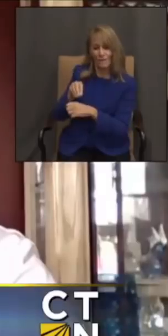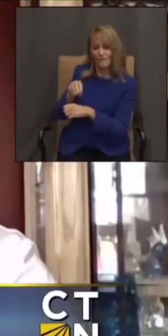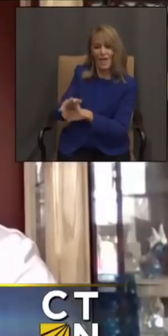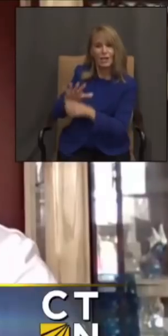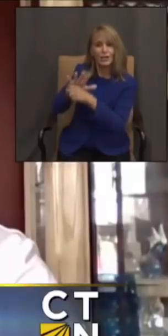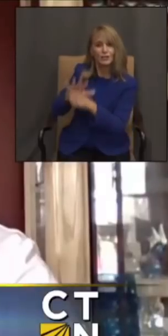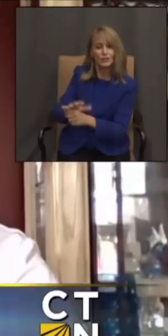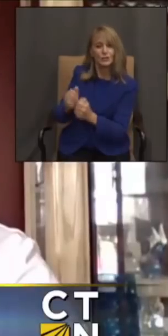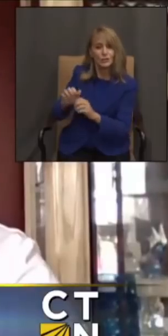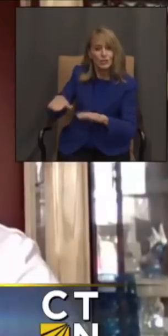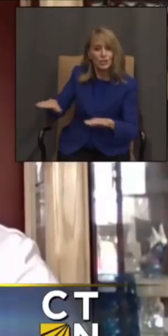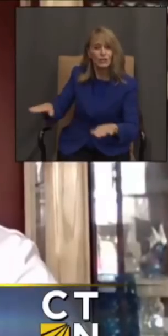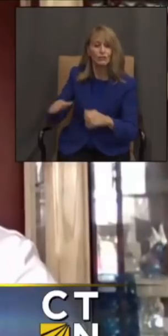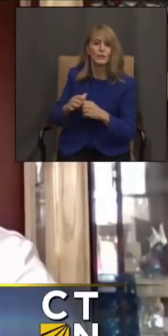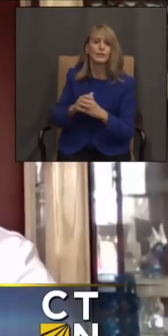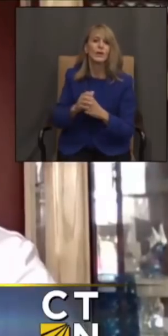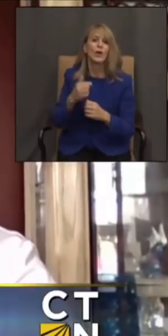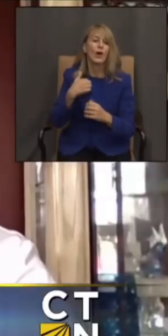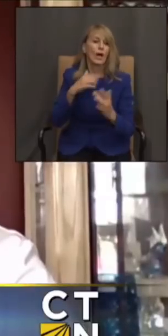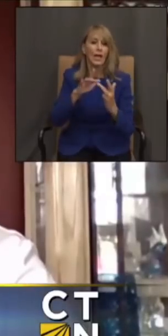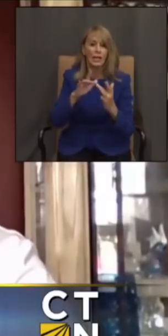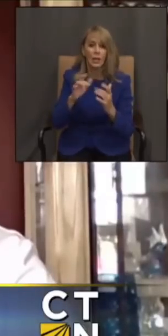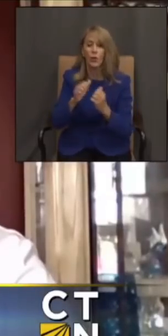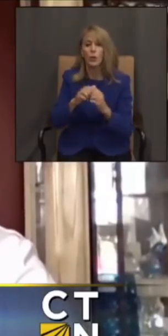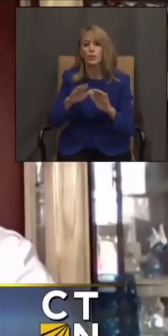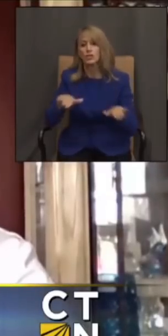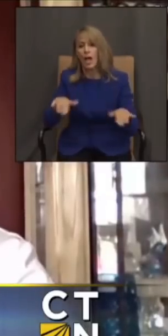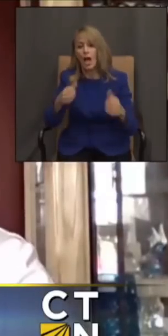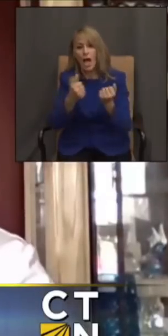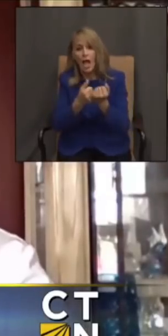to emergency departments. The Office of the Child